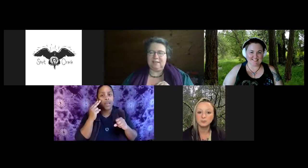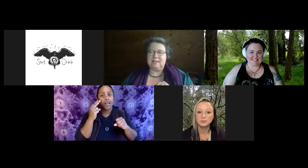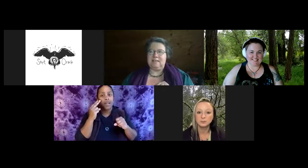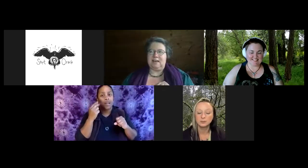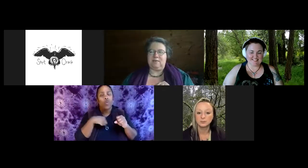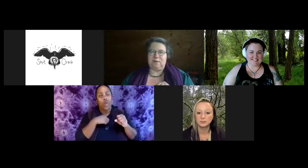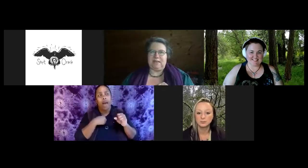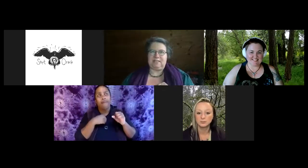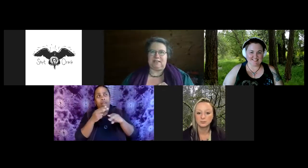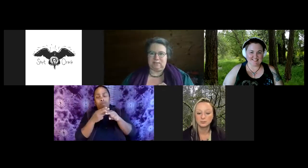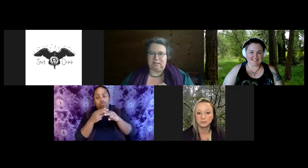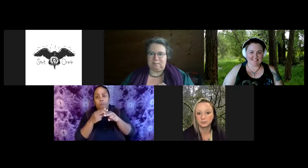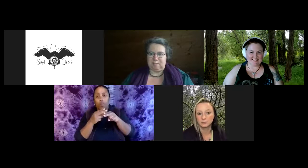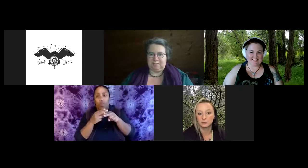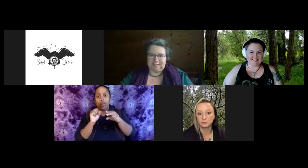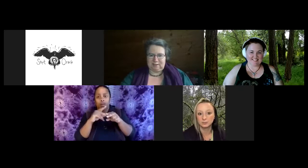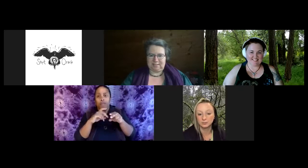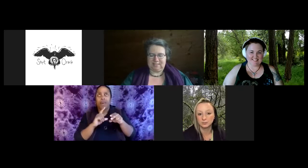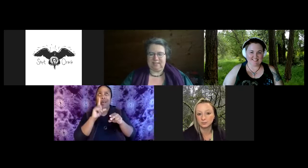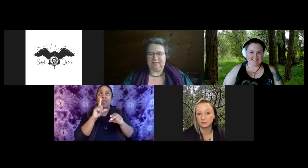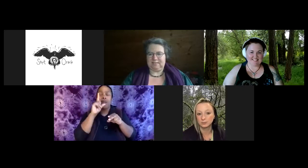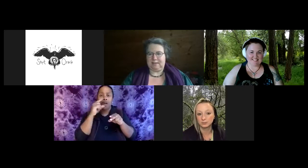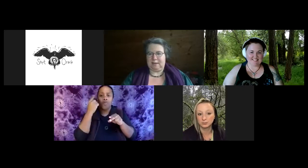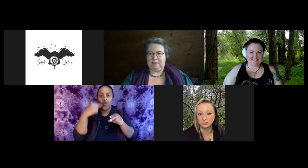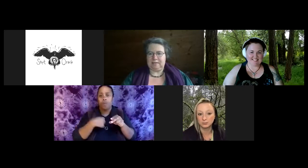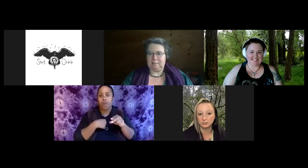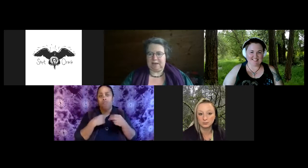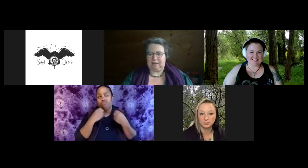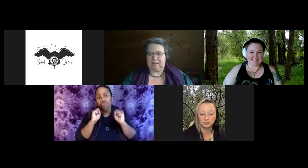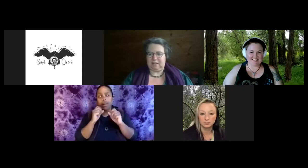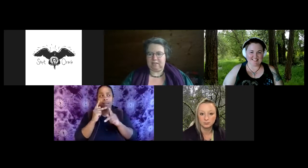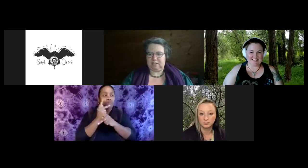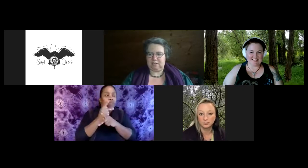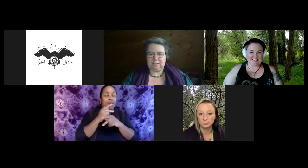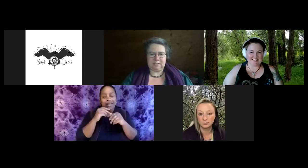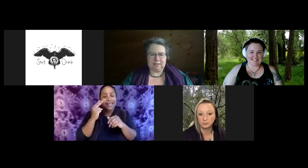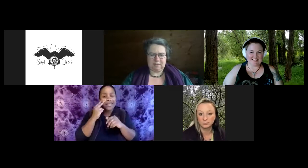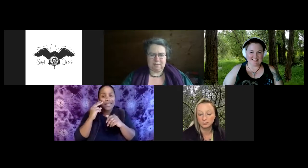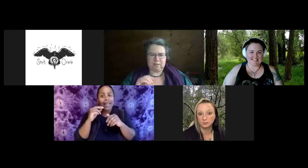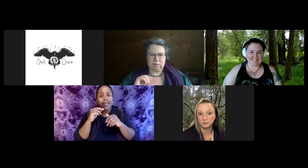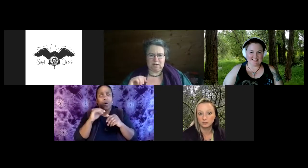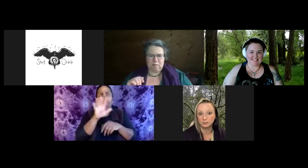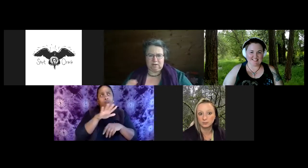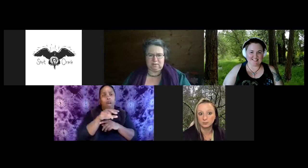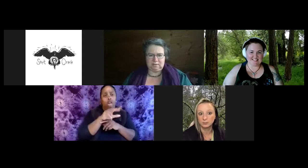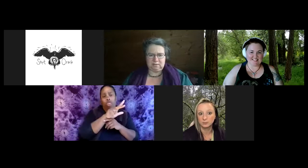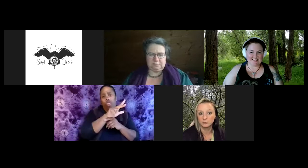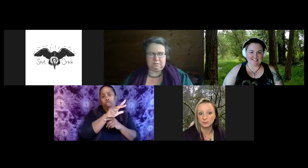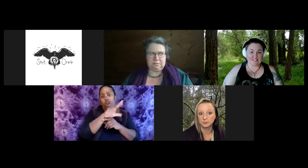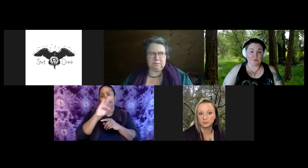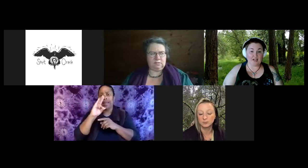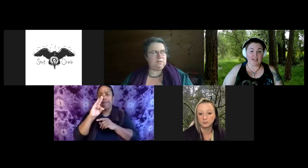there. For me, it's like experimenting and trying things out. And it's about a 37 by